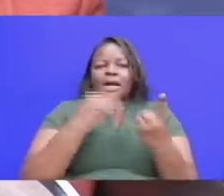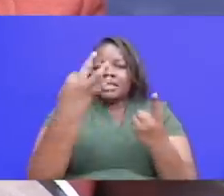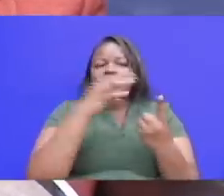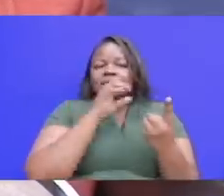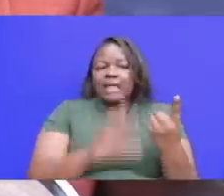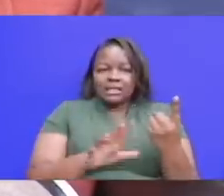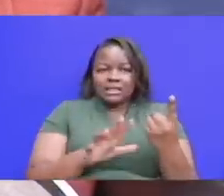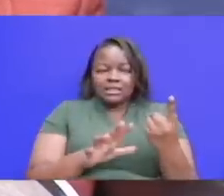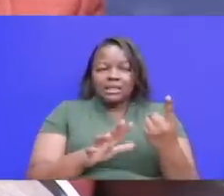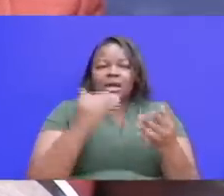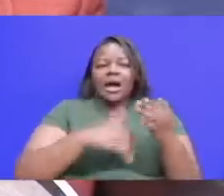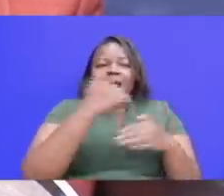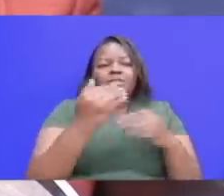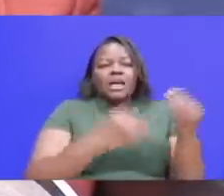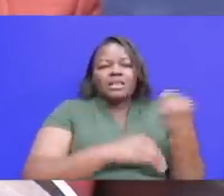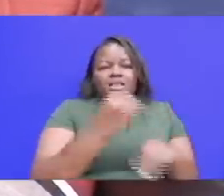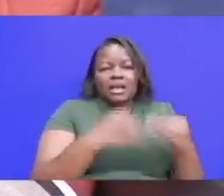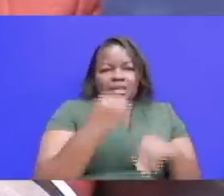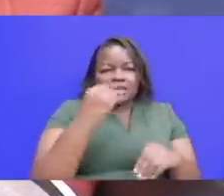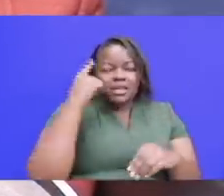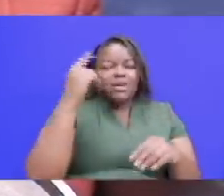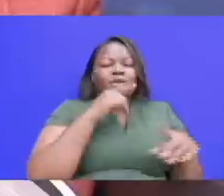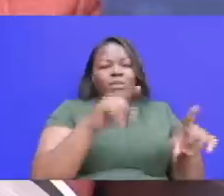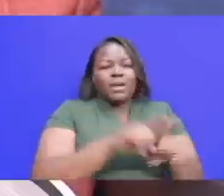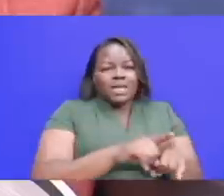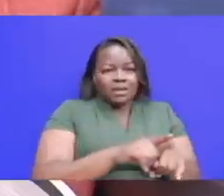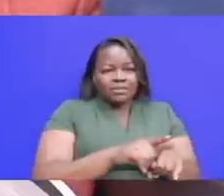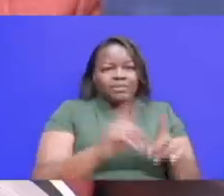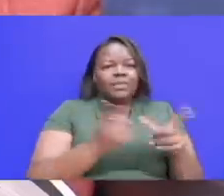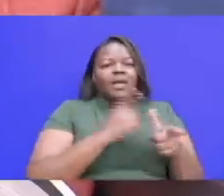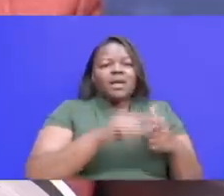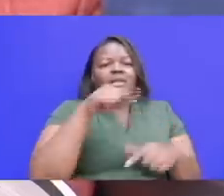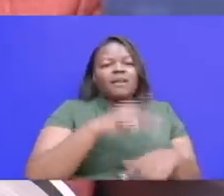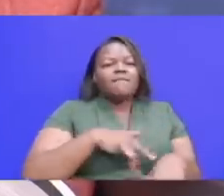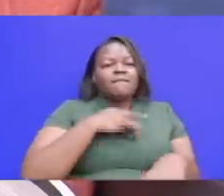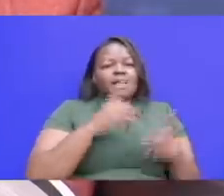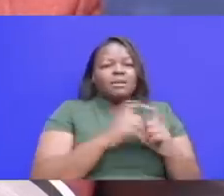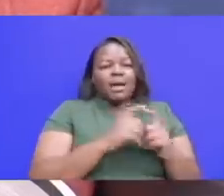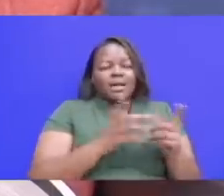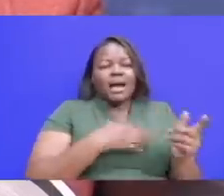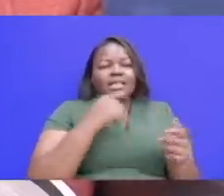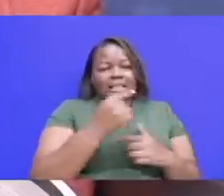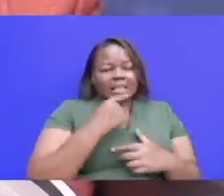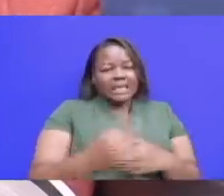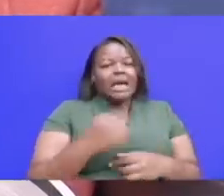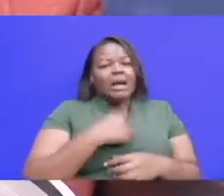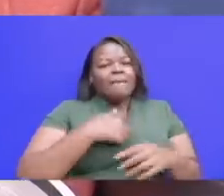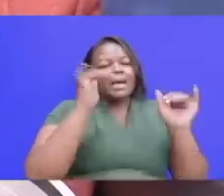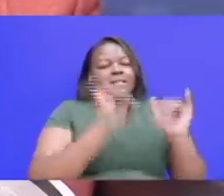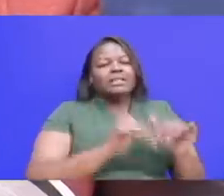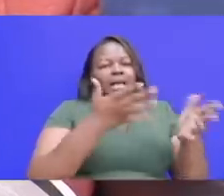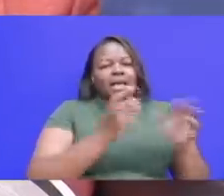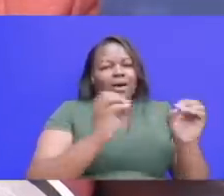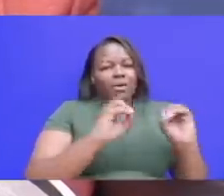after the selling of their brother, he feels guilty. Mm. And he says, now I'm not no longer going to stay here. Mm.